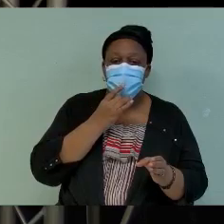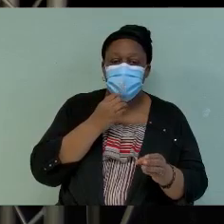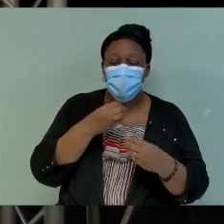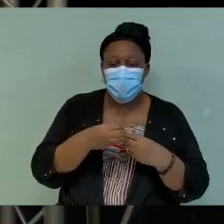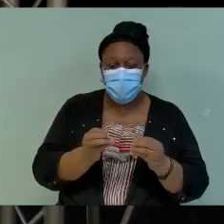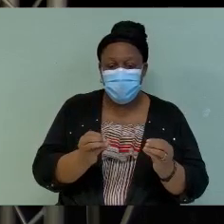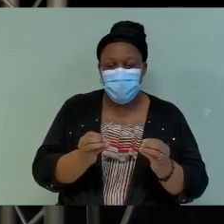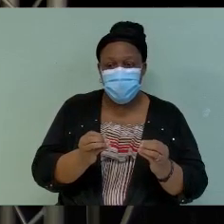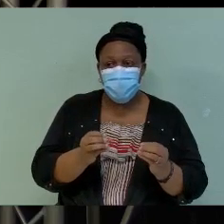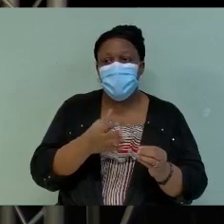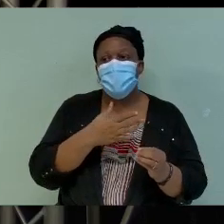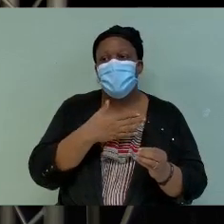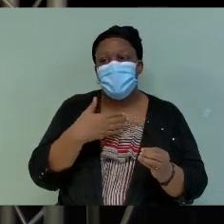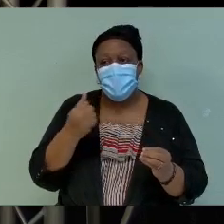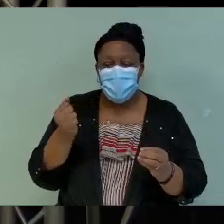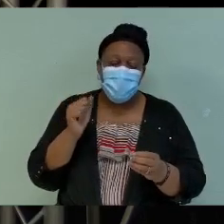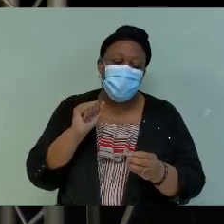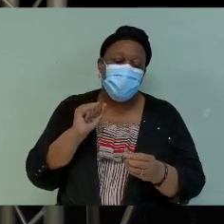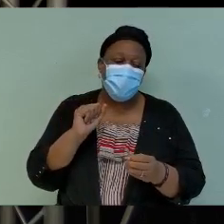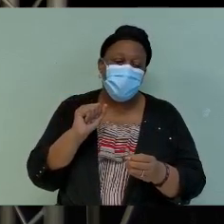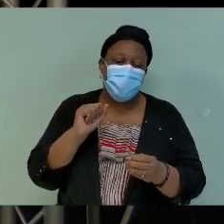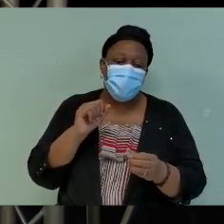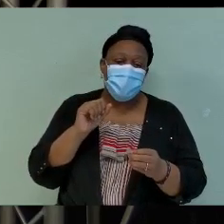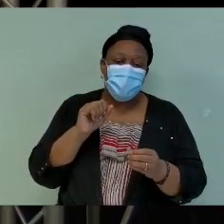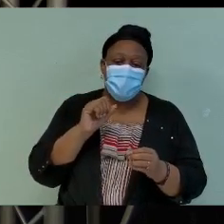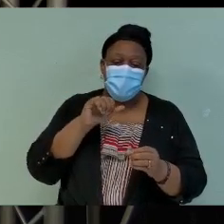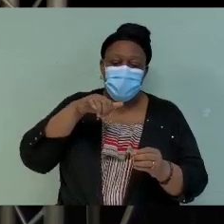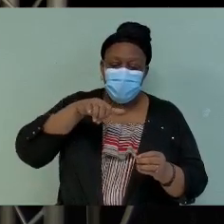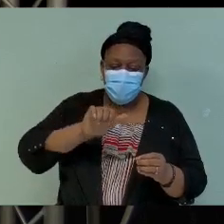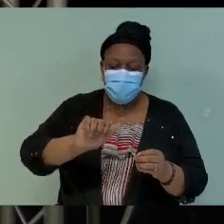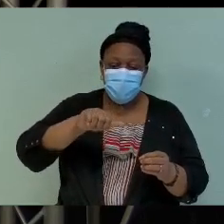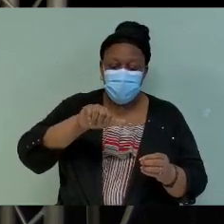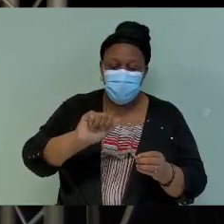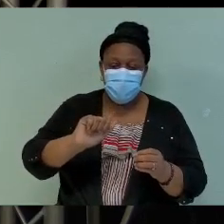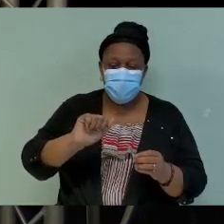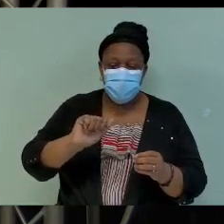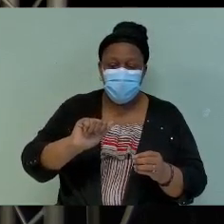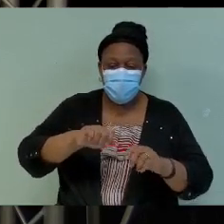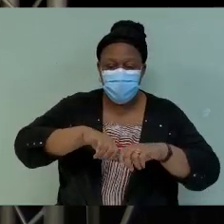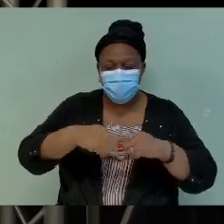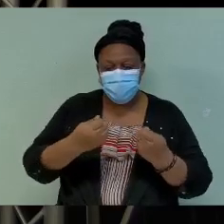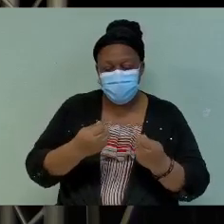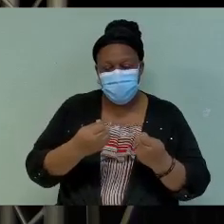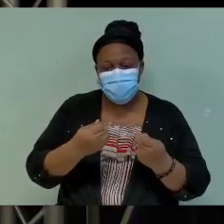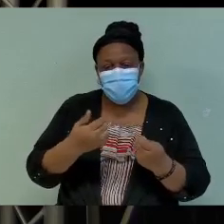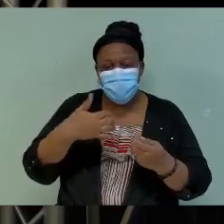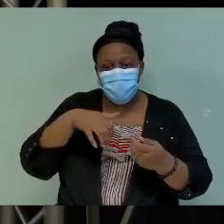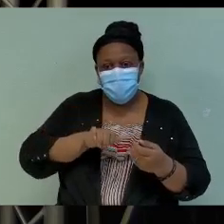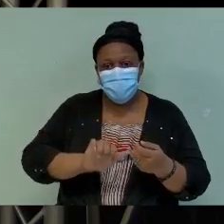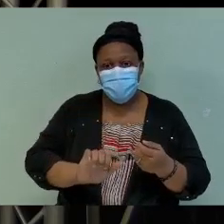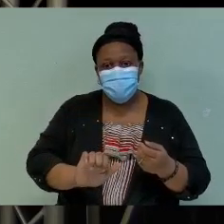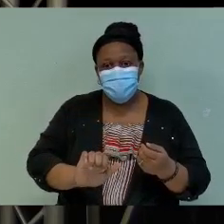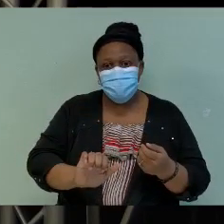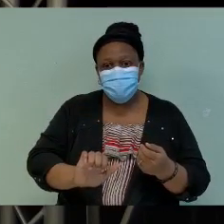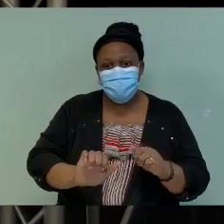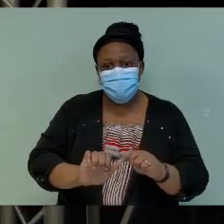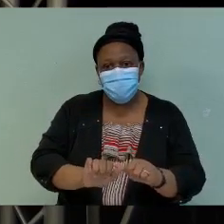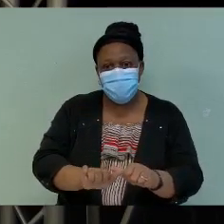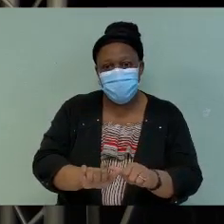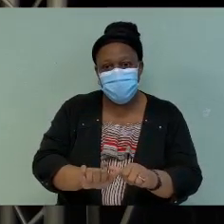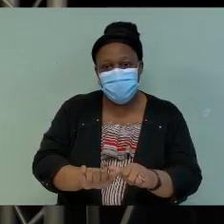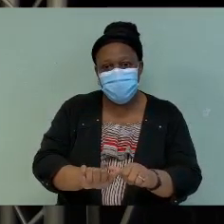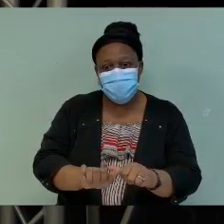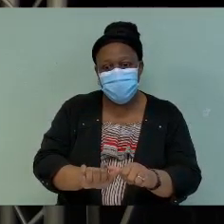force will continue with its evaluation tomorrow, 27th April. So they got to rest